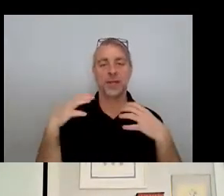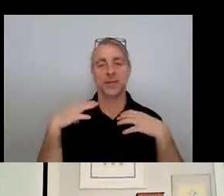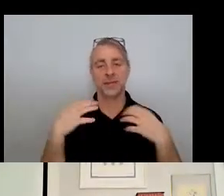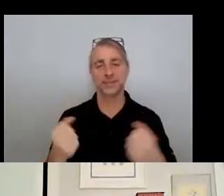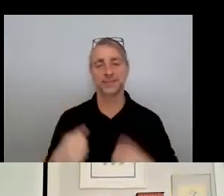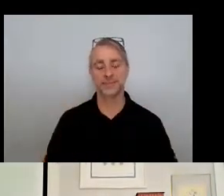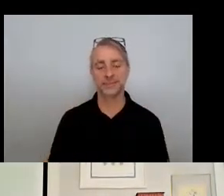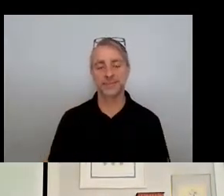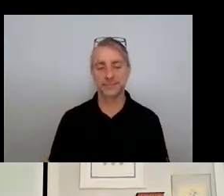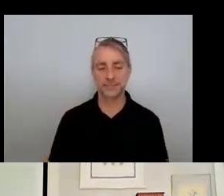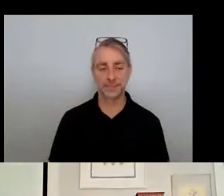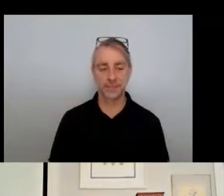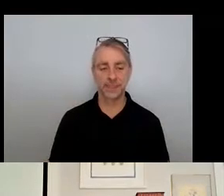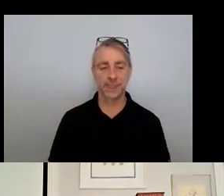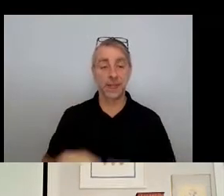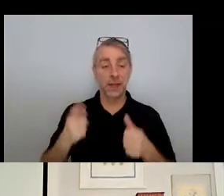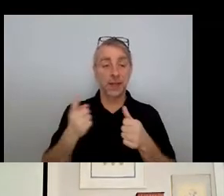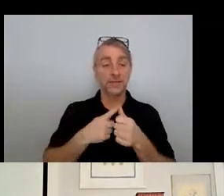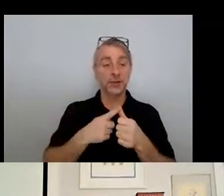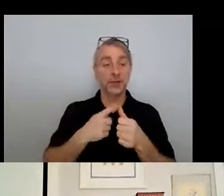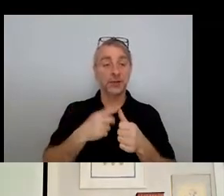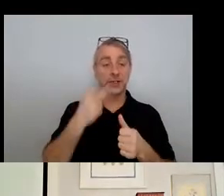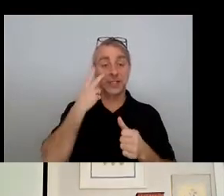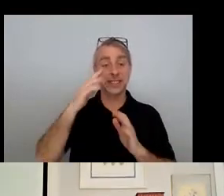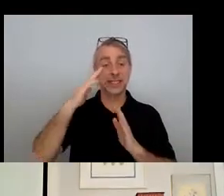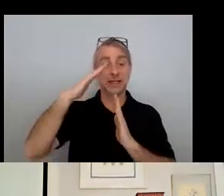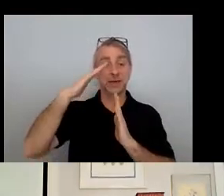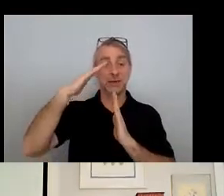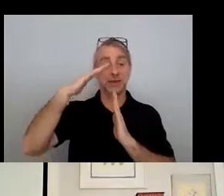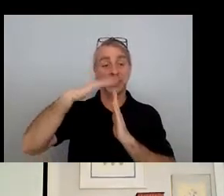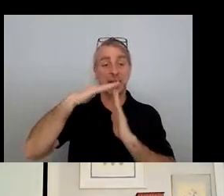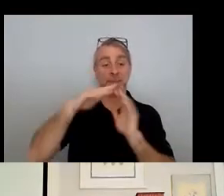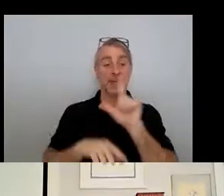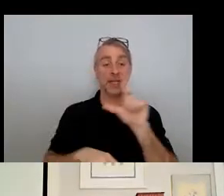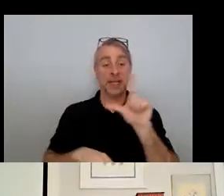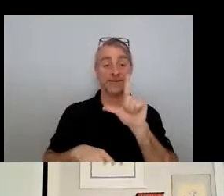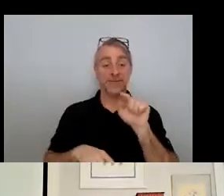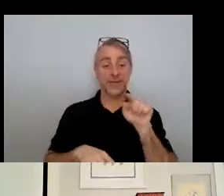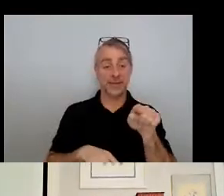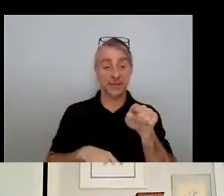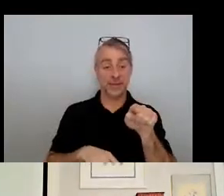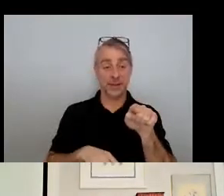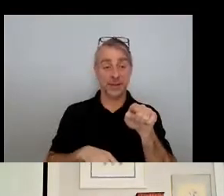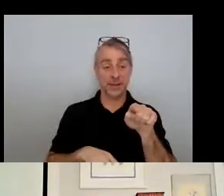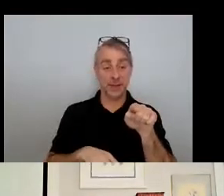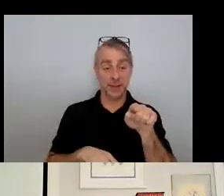see the first, so if you look at the upper left cell, we're looking at